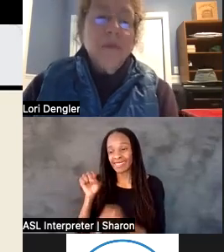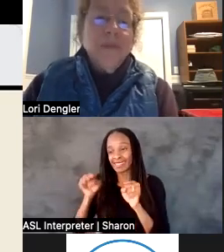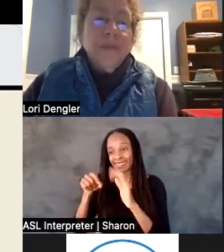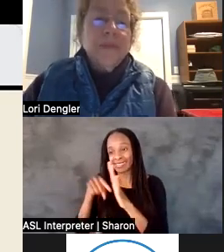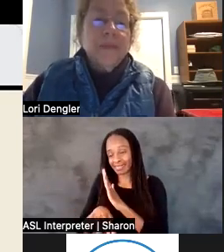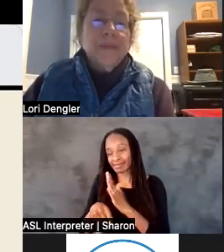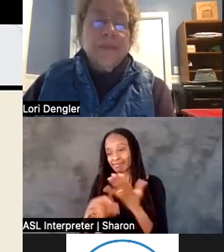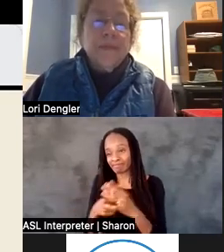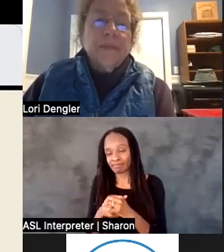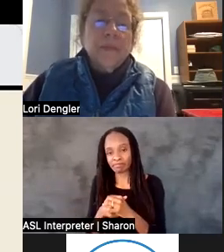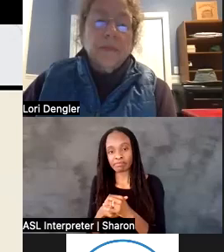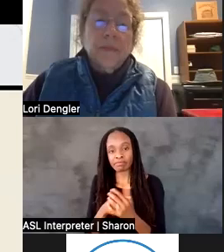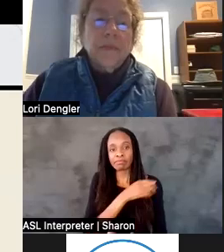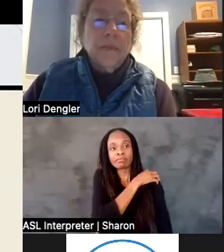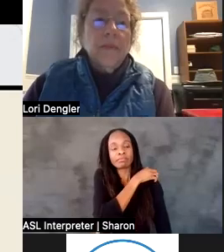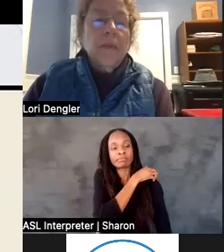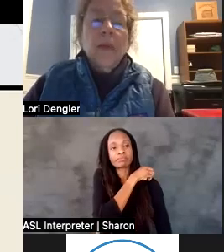slide.